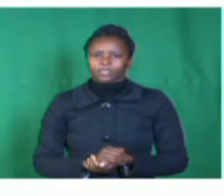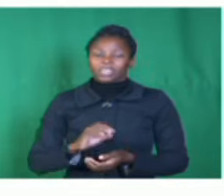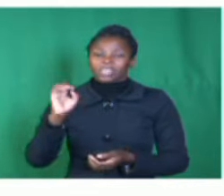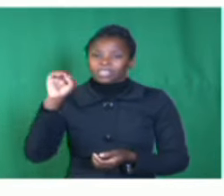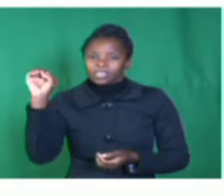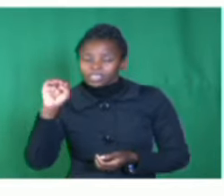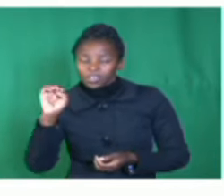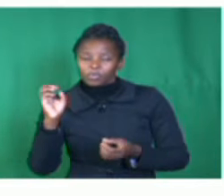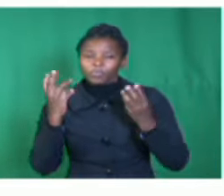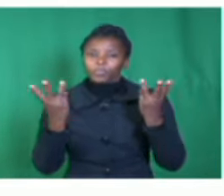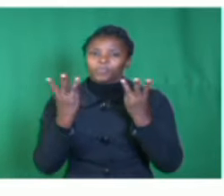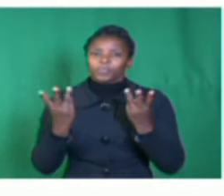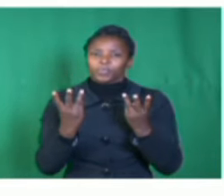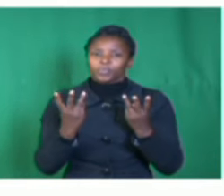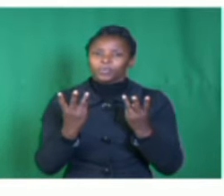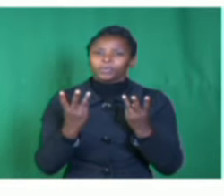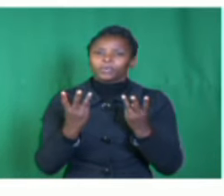and